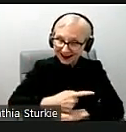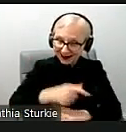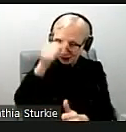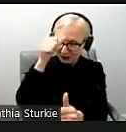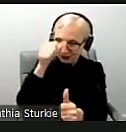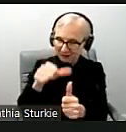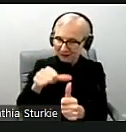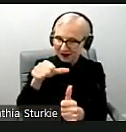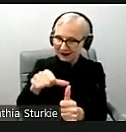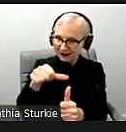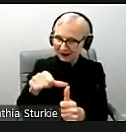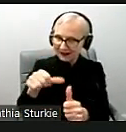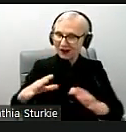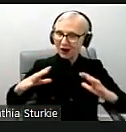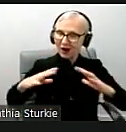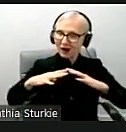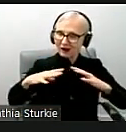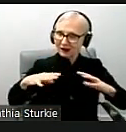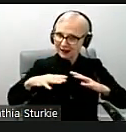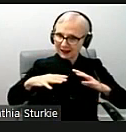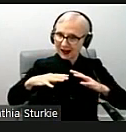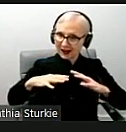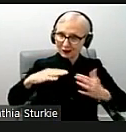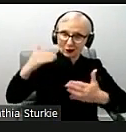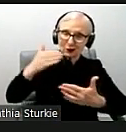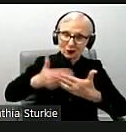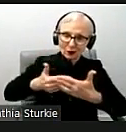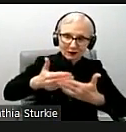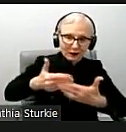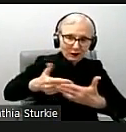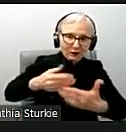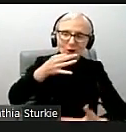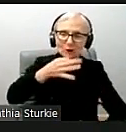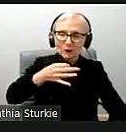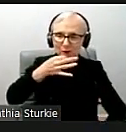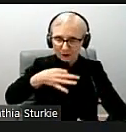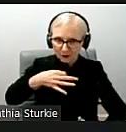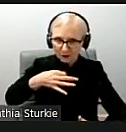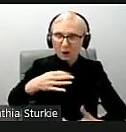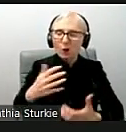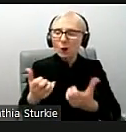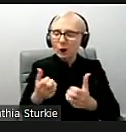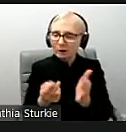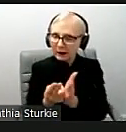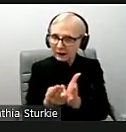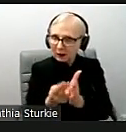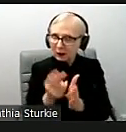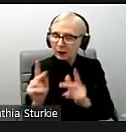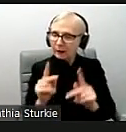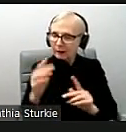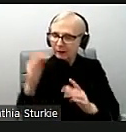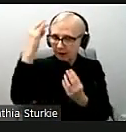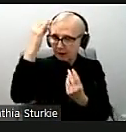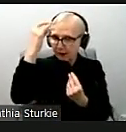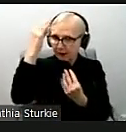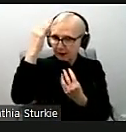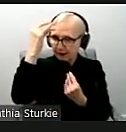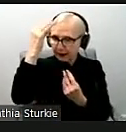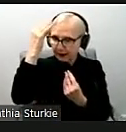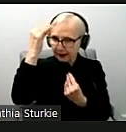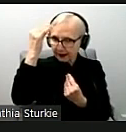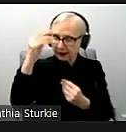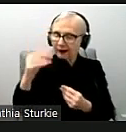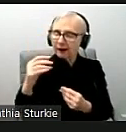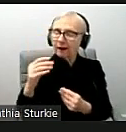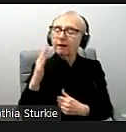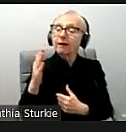that our holidays are just around the corner. And we really want to make sure that people are thinking ahead about how